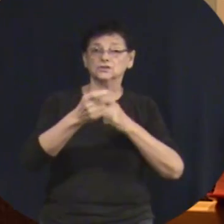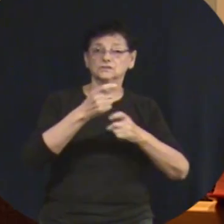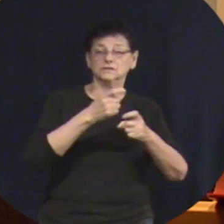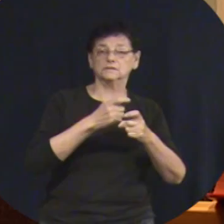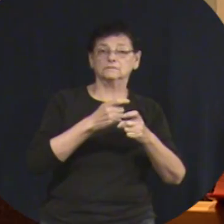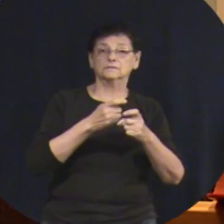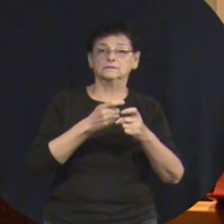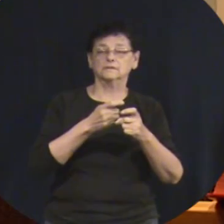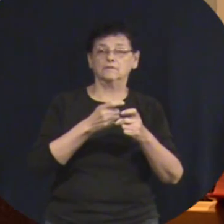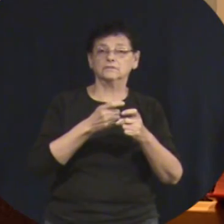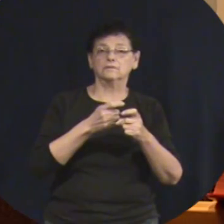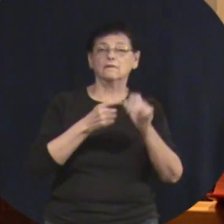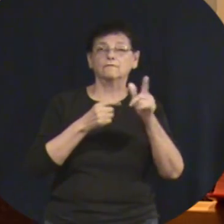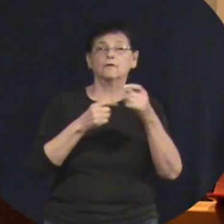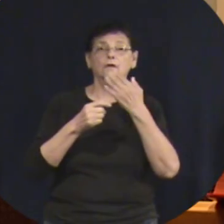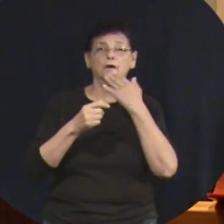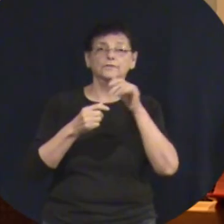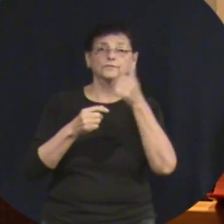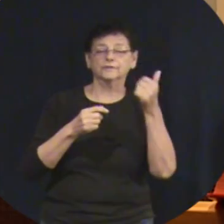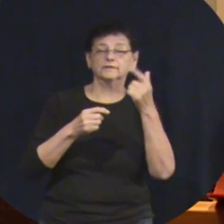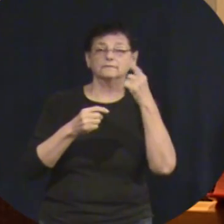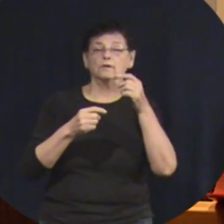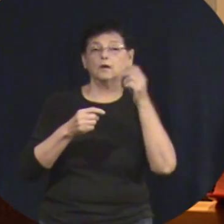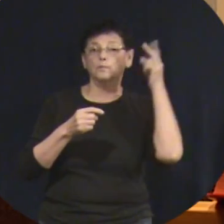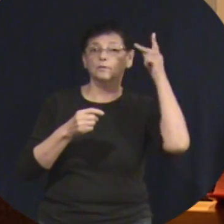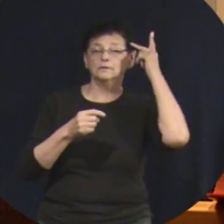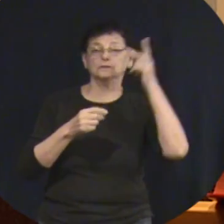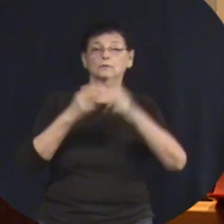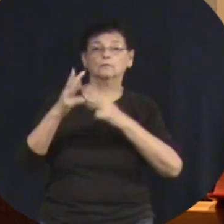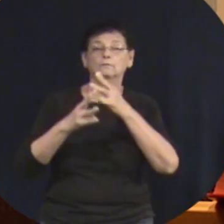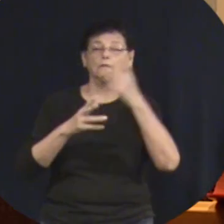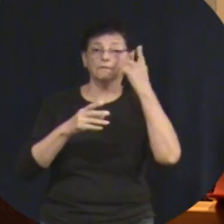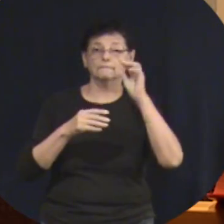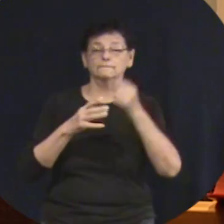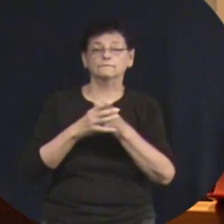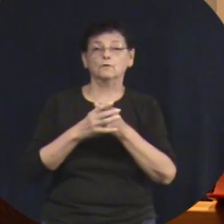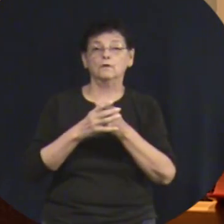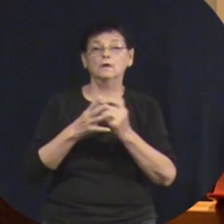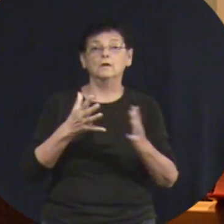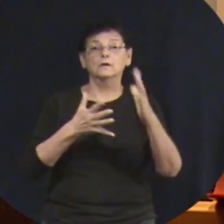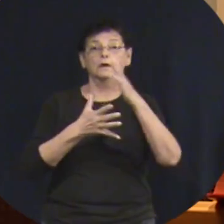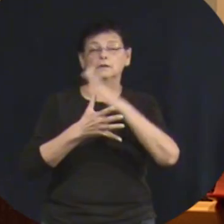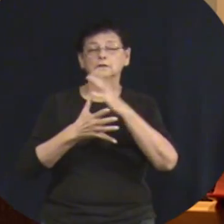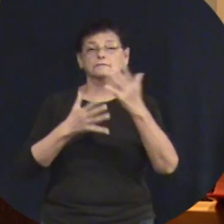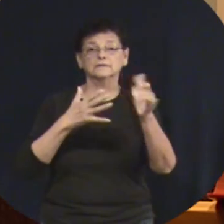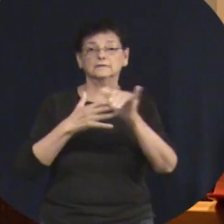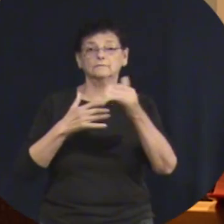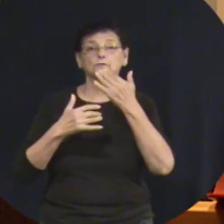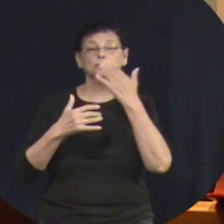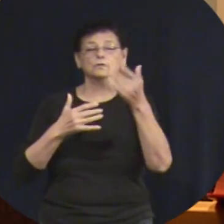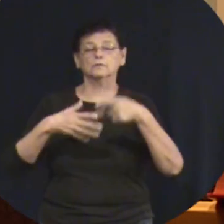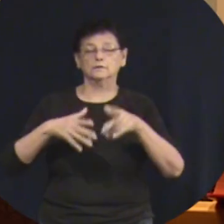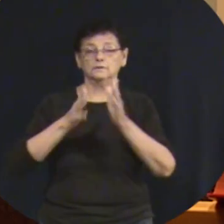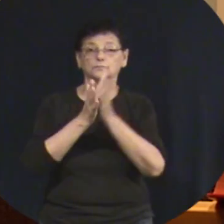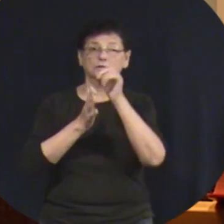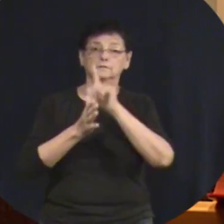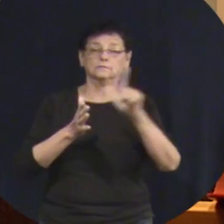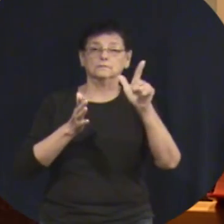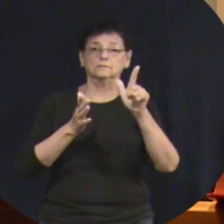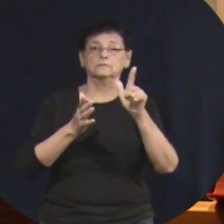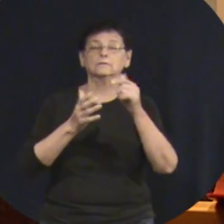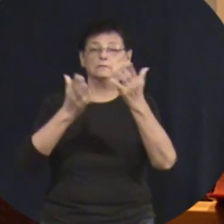replaces recrimination in our political world, for the sake of achieving the common good, let us pray